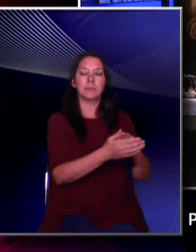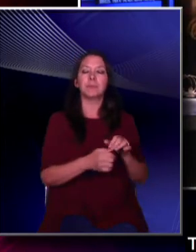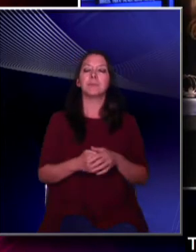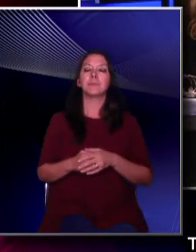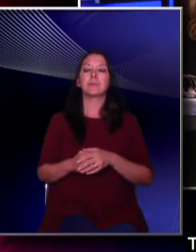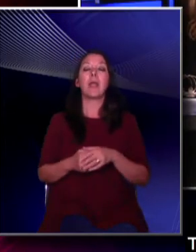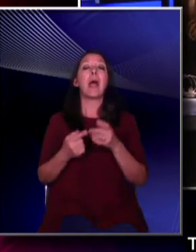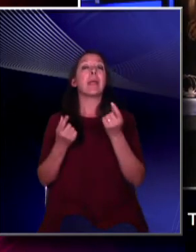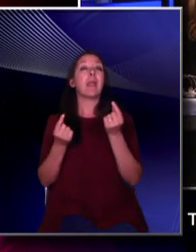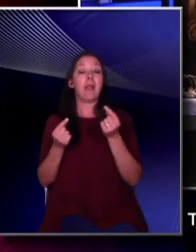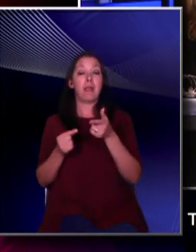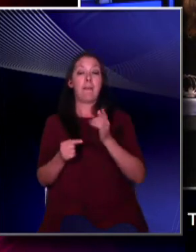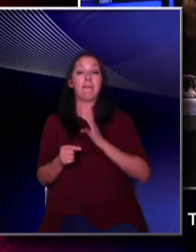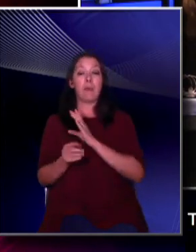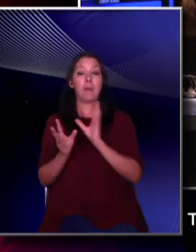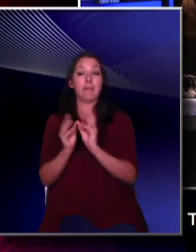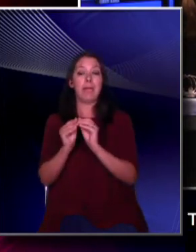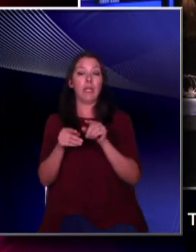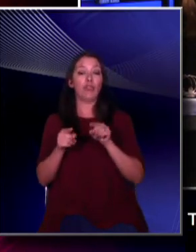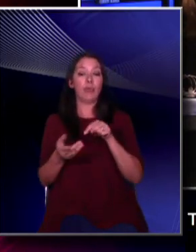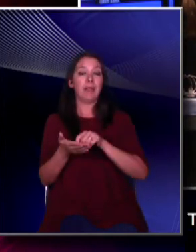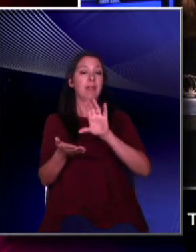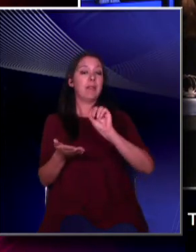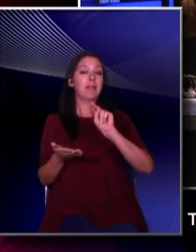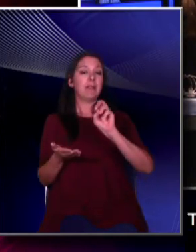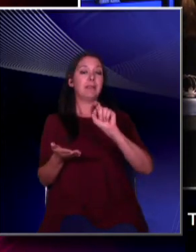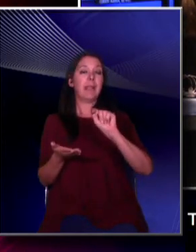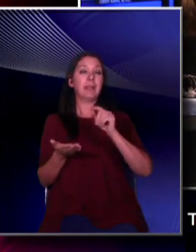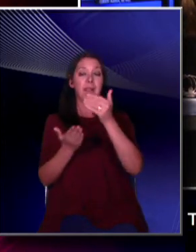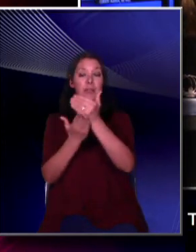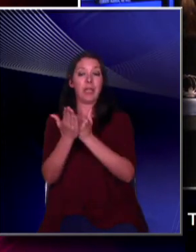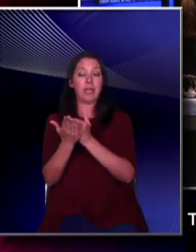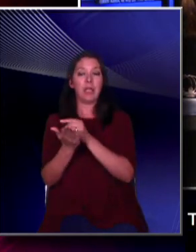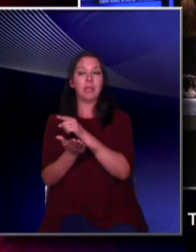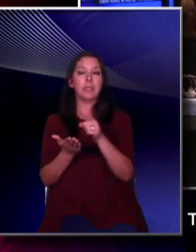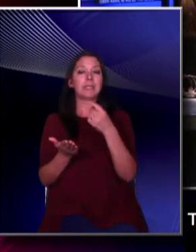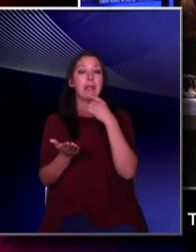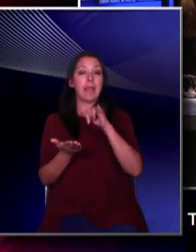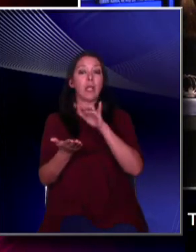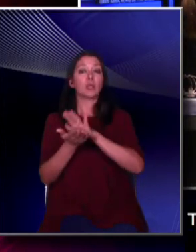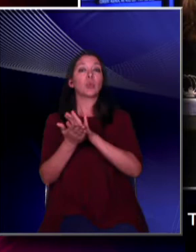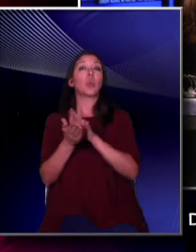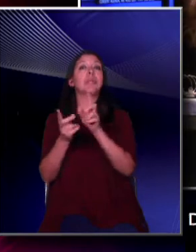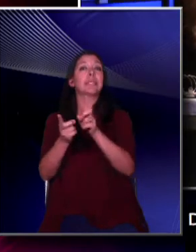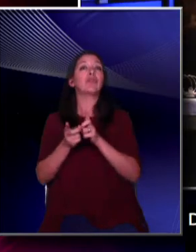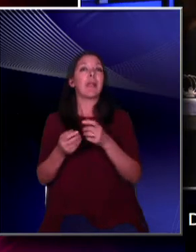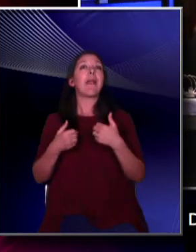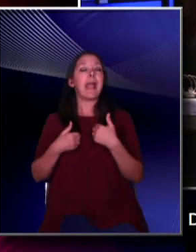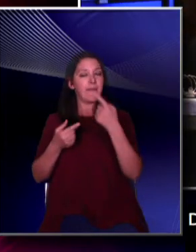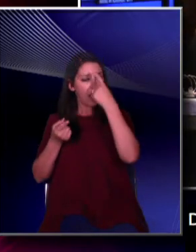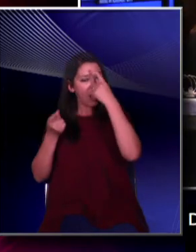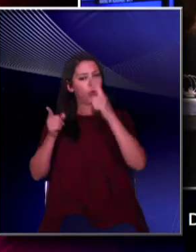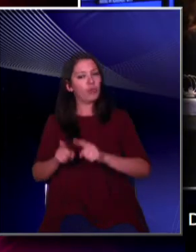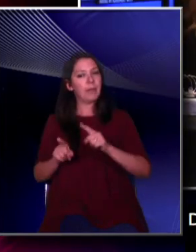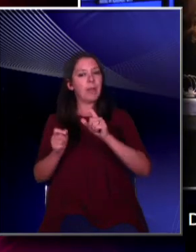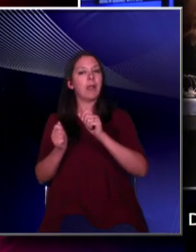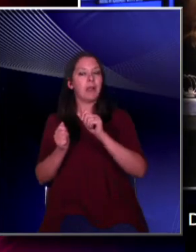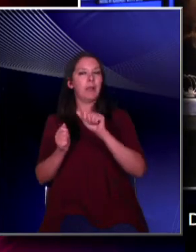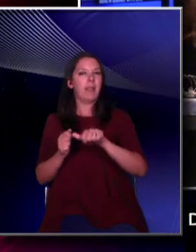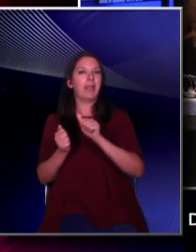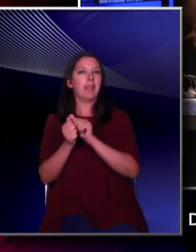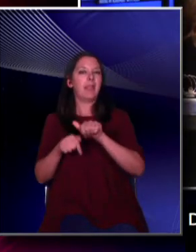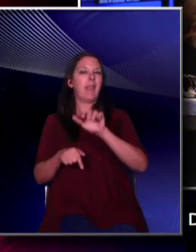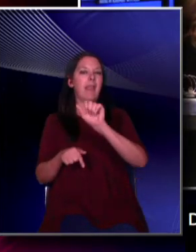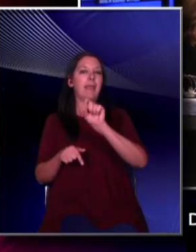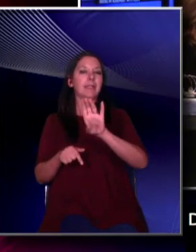consent agenda, we will list that school district as having an agreement with ASDB and ask you